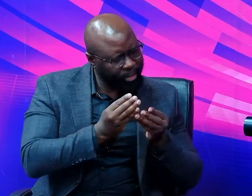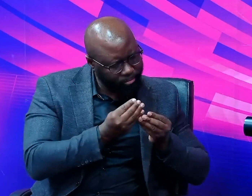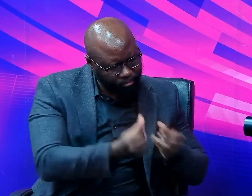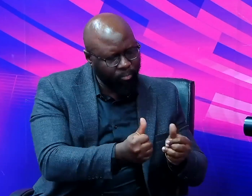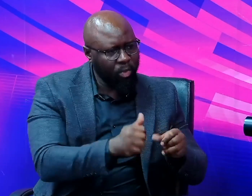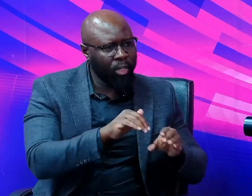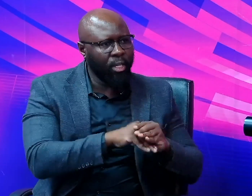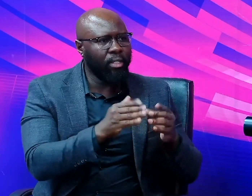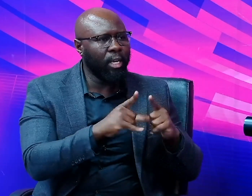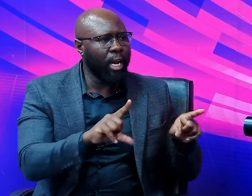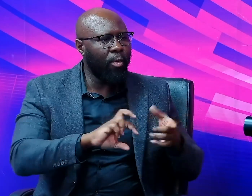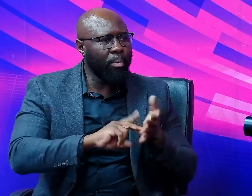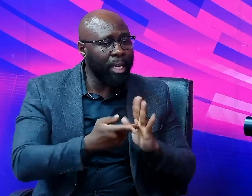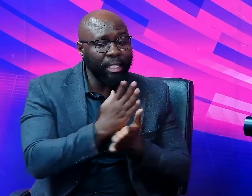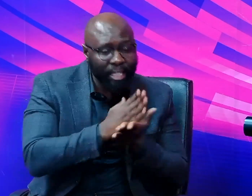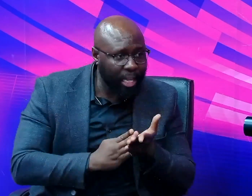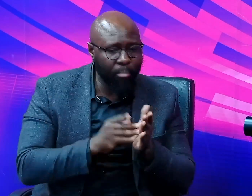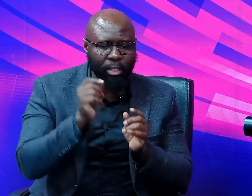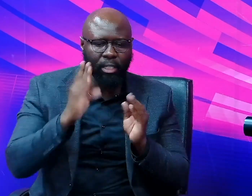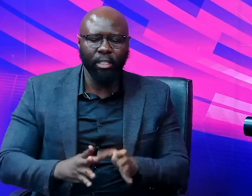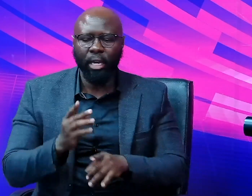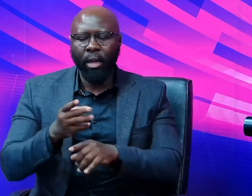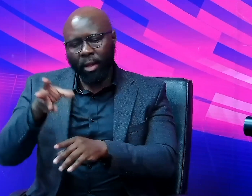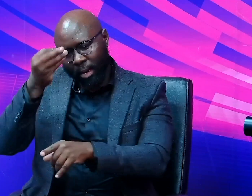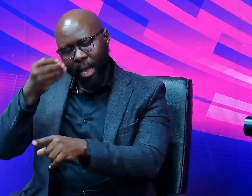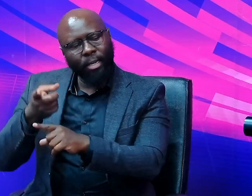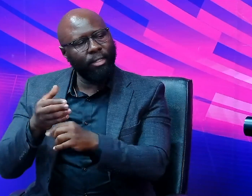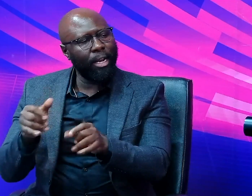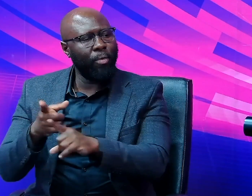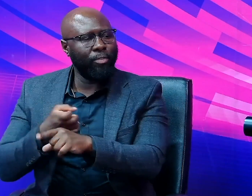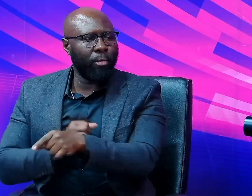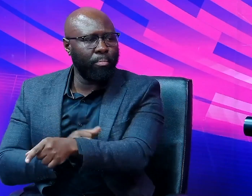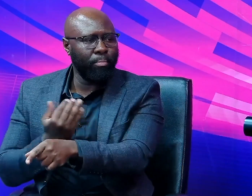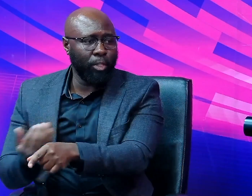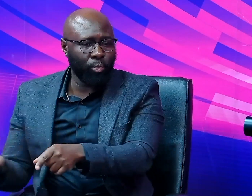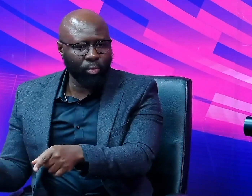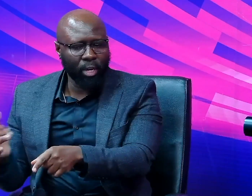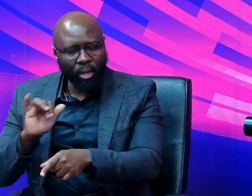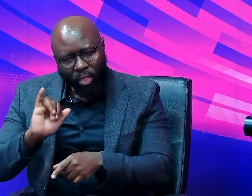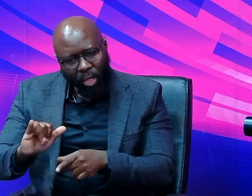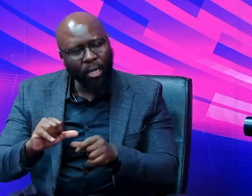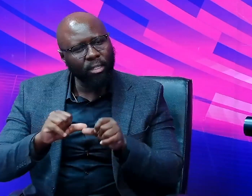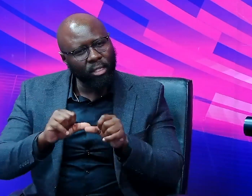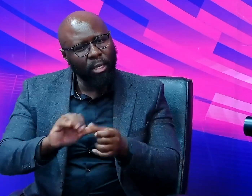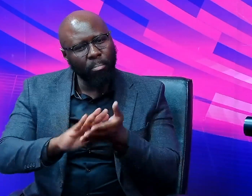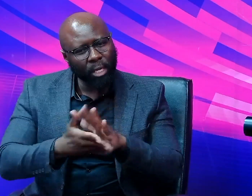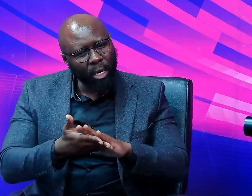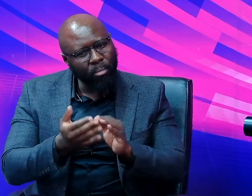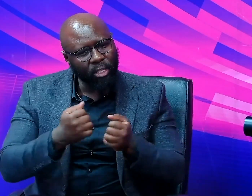teachers do not have a good foundation of sign language. Some teachers learn sign language from these